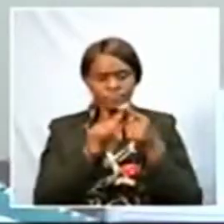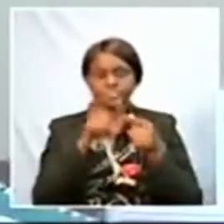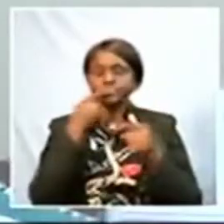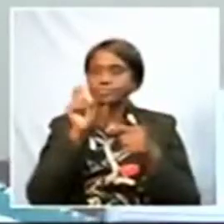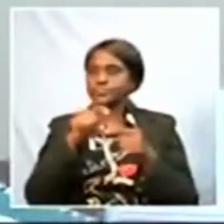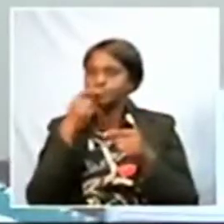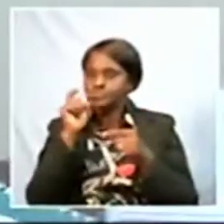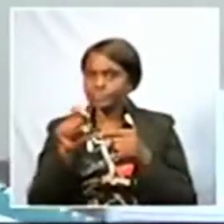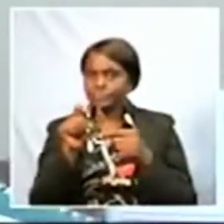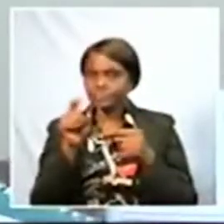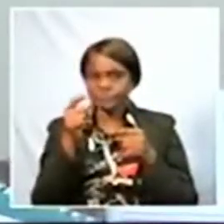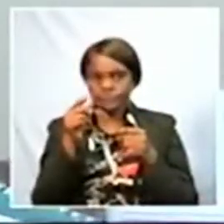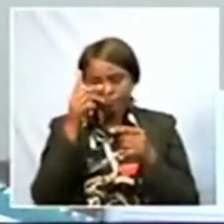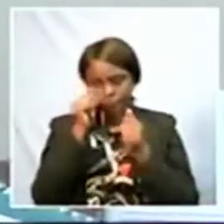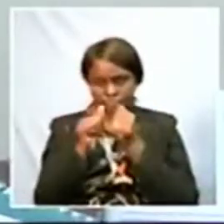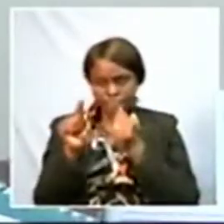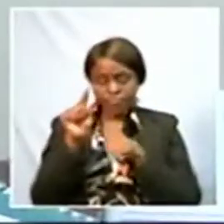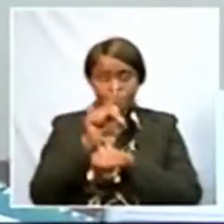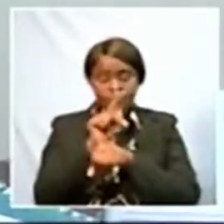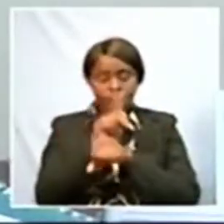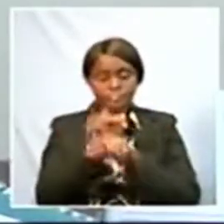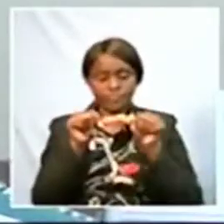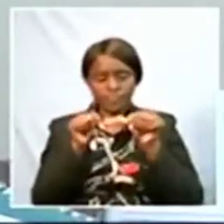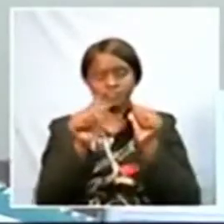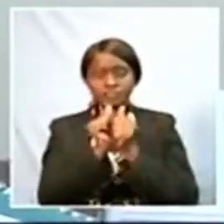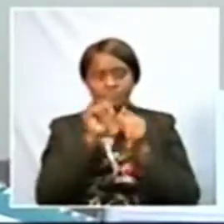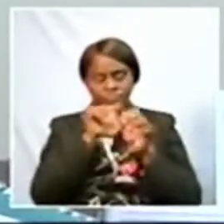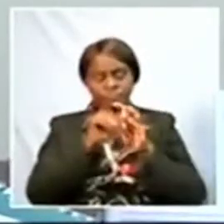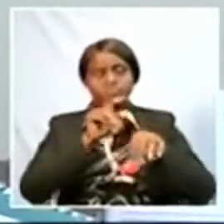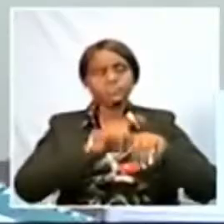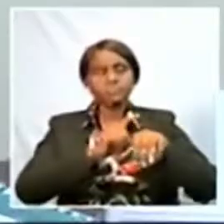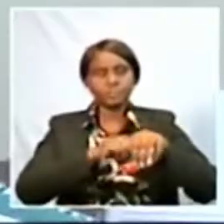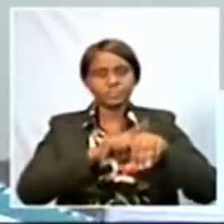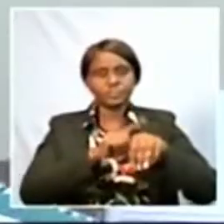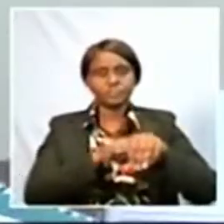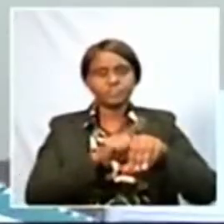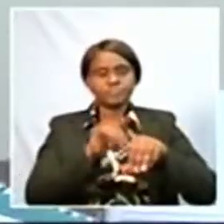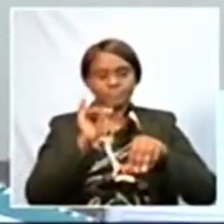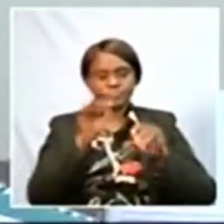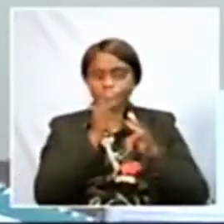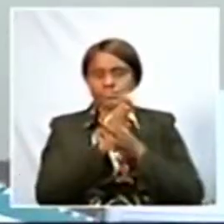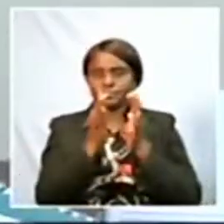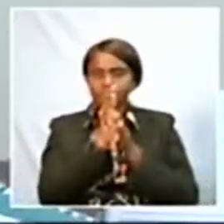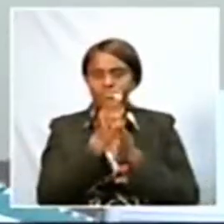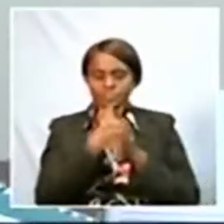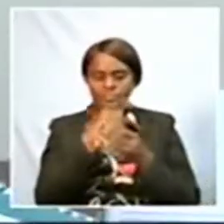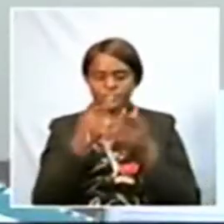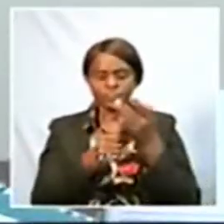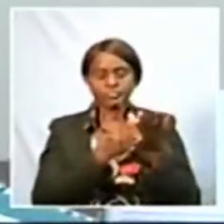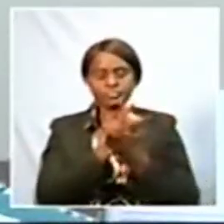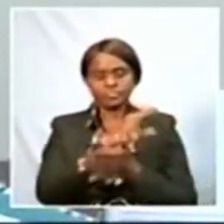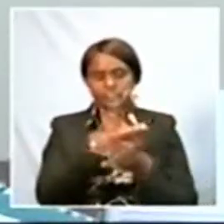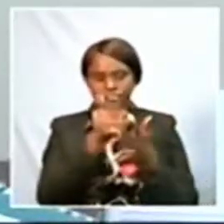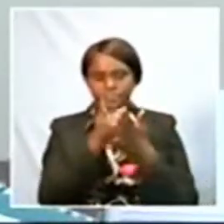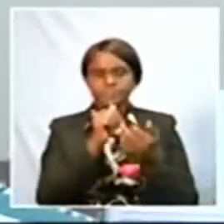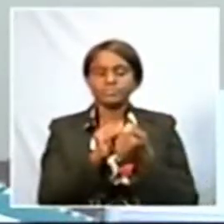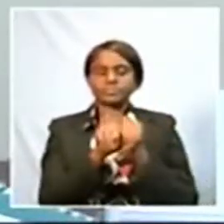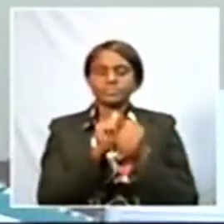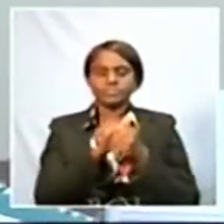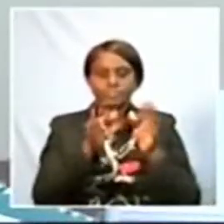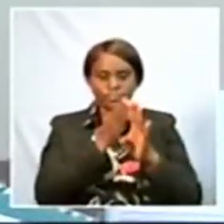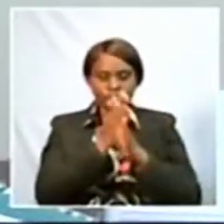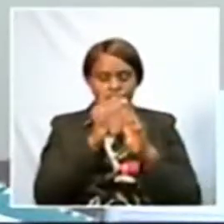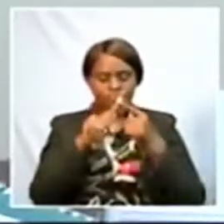instructions since the project was still within the defect liability period. The contractor has since corrected the defects. Refer